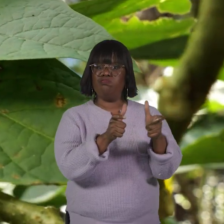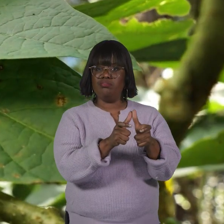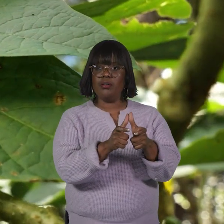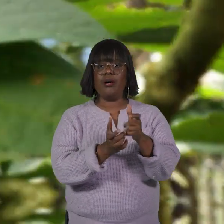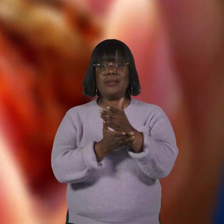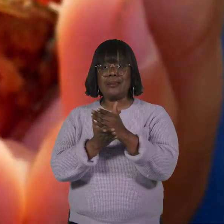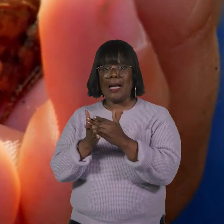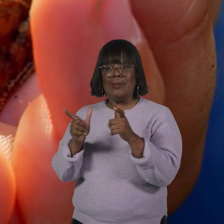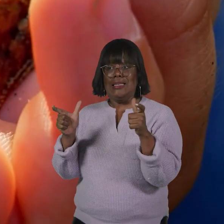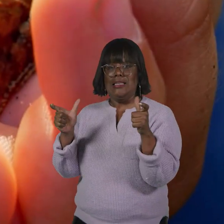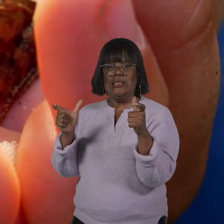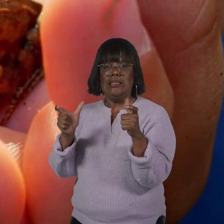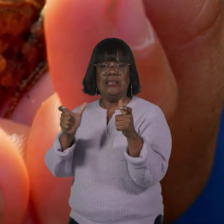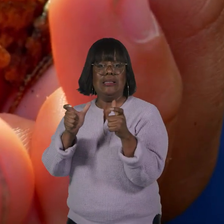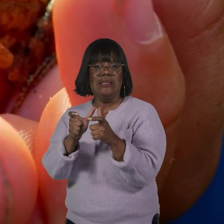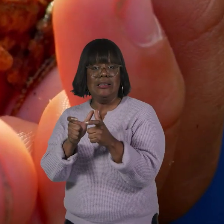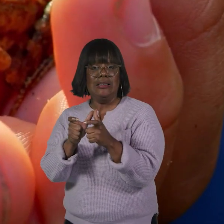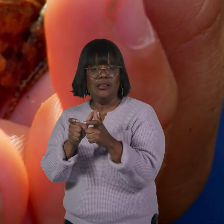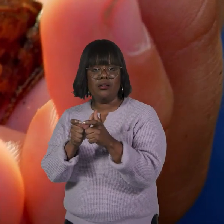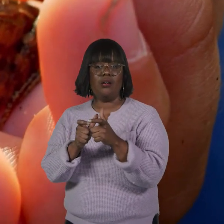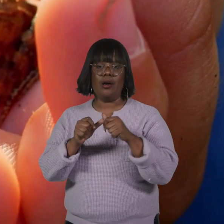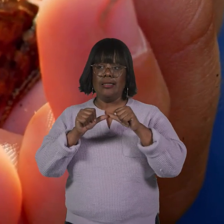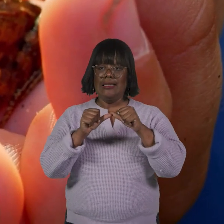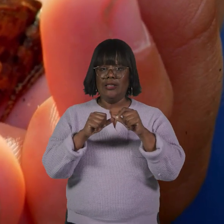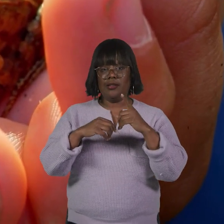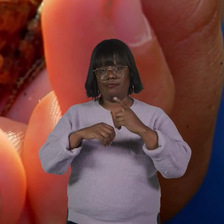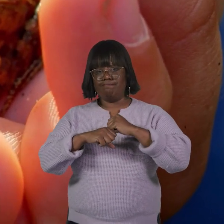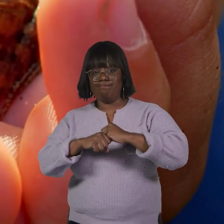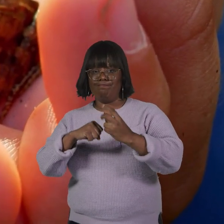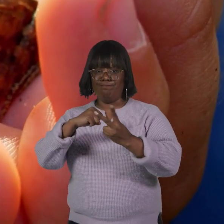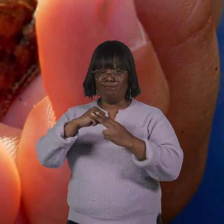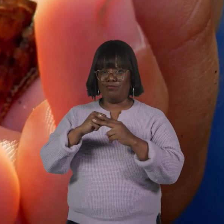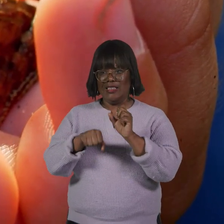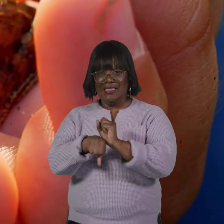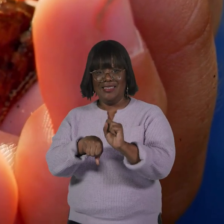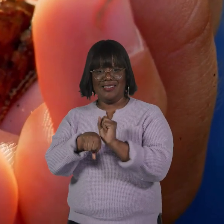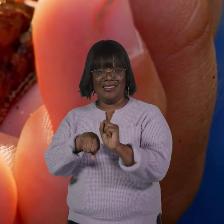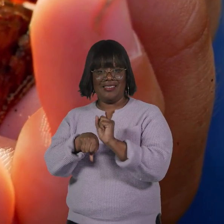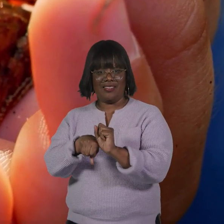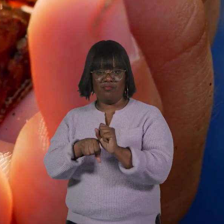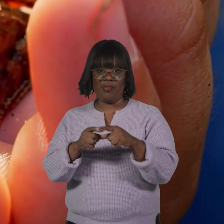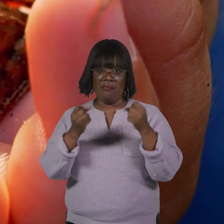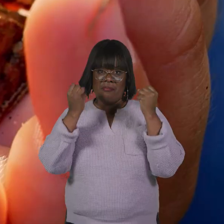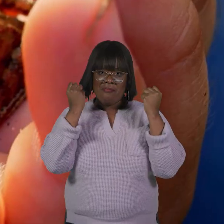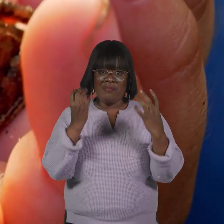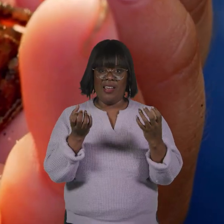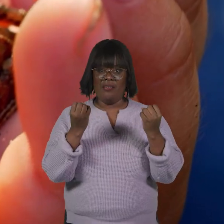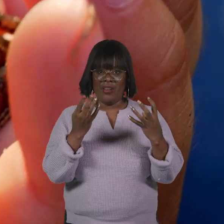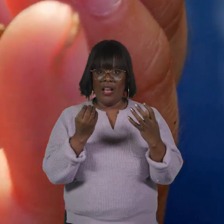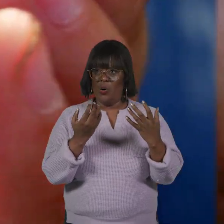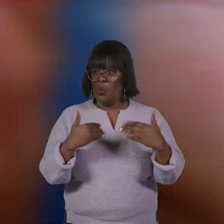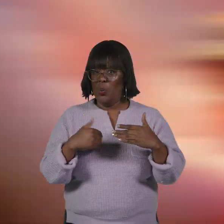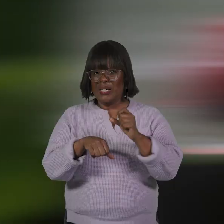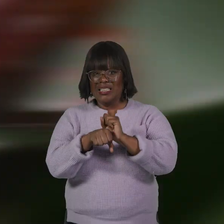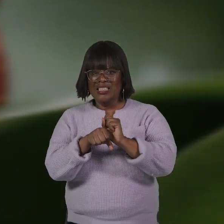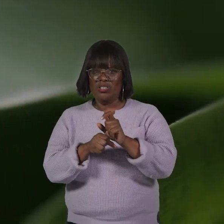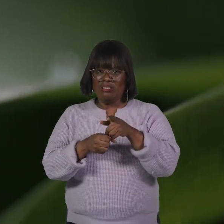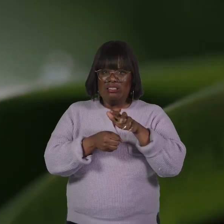endangered. Ongoing conservation efforts are working, but many species remain under stress.